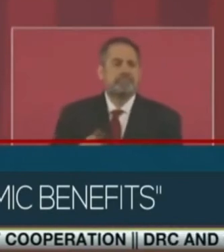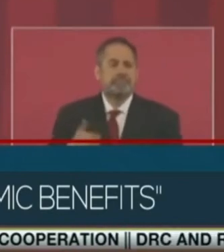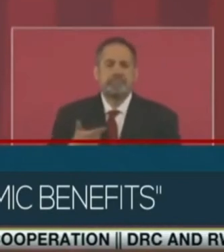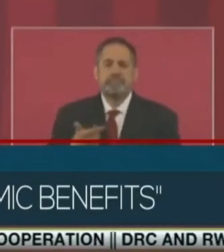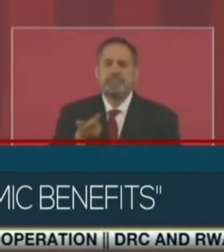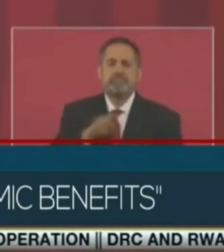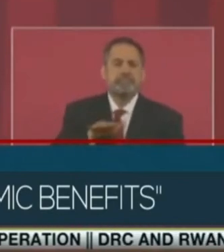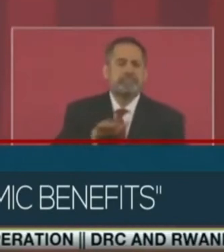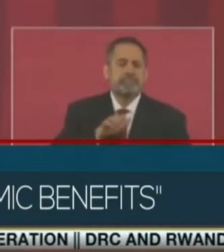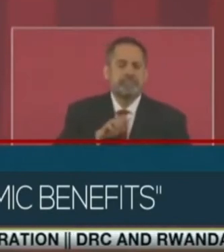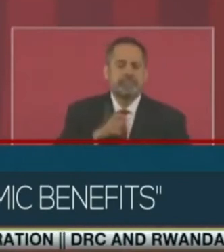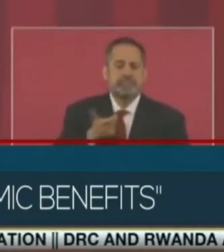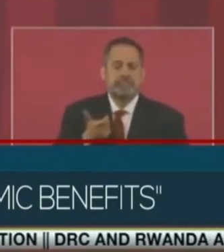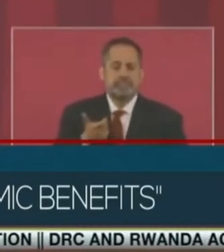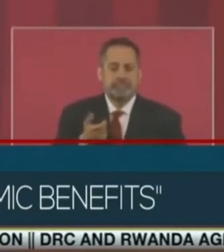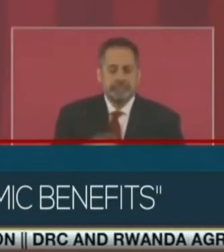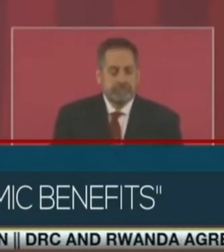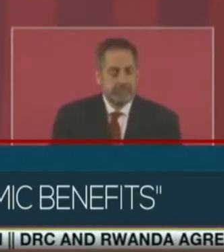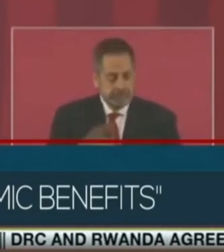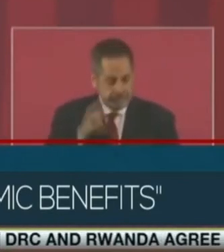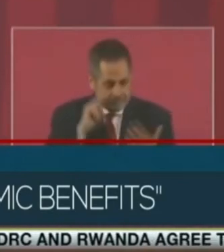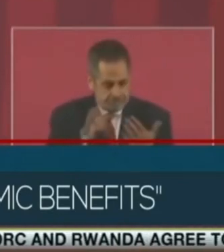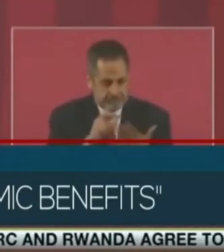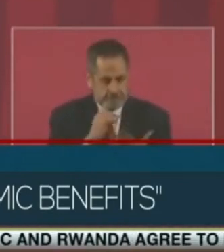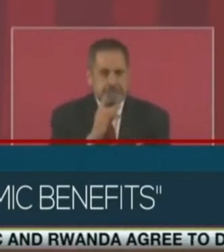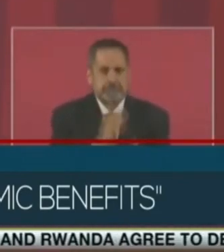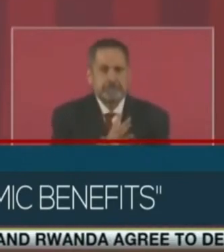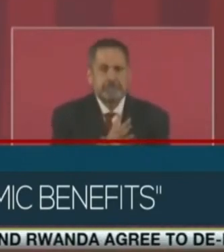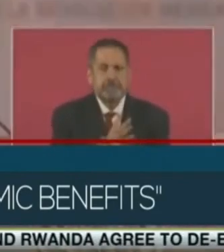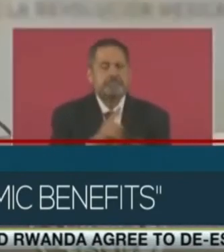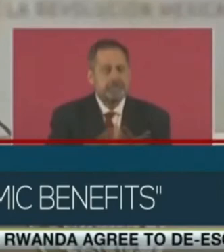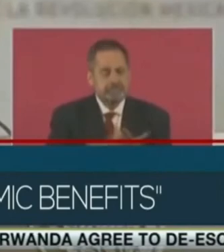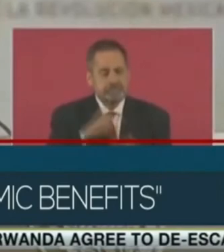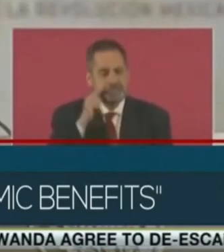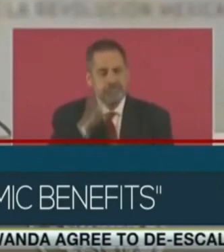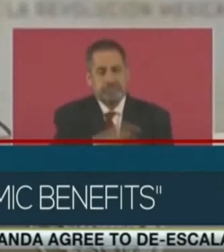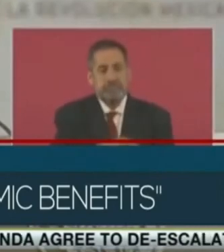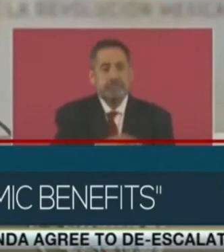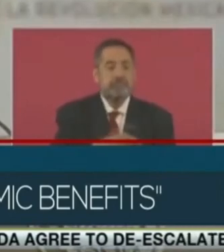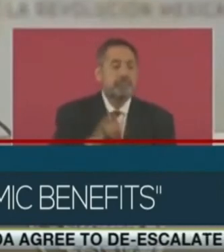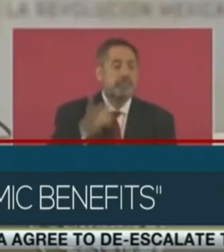president received, by means of international transfer,